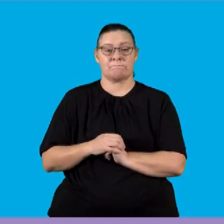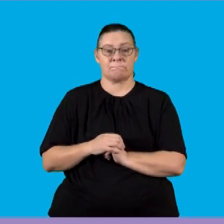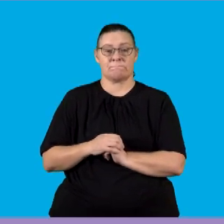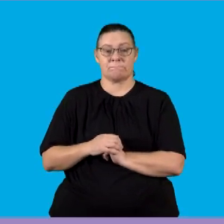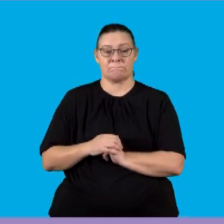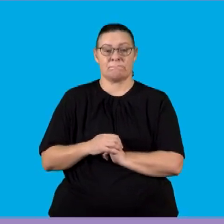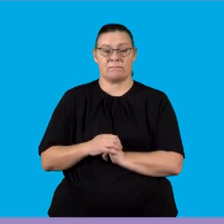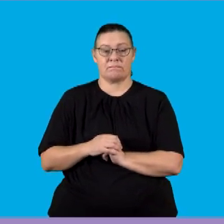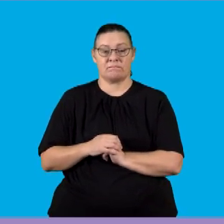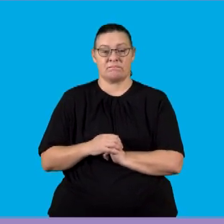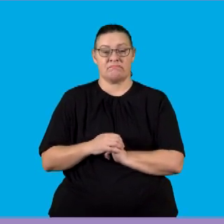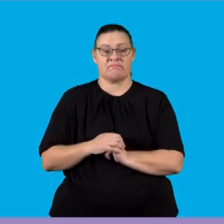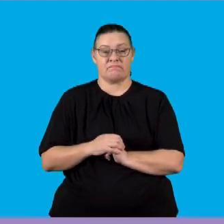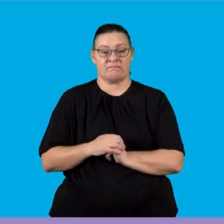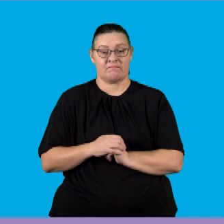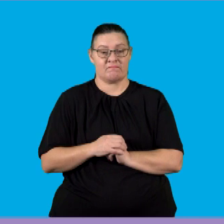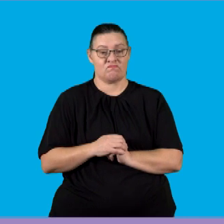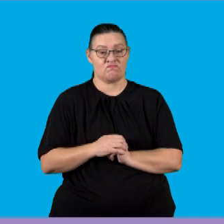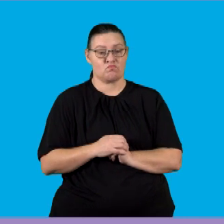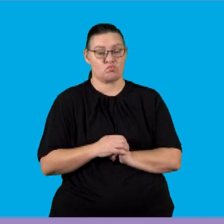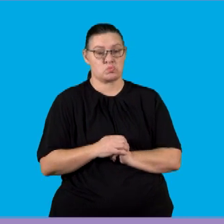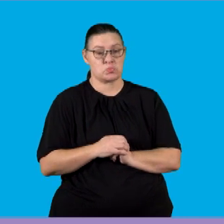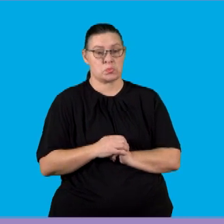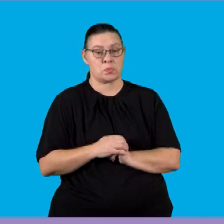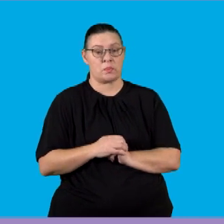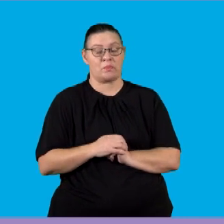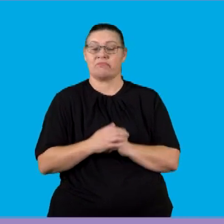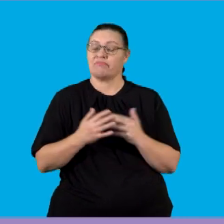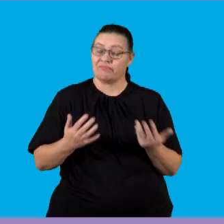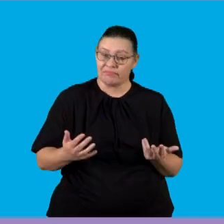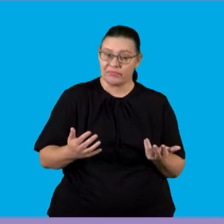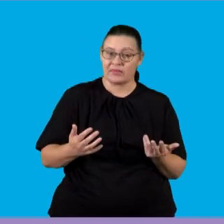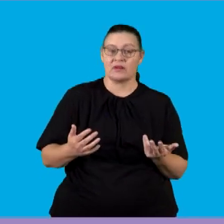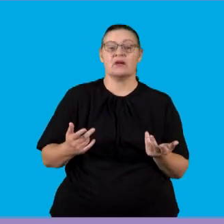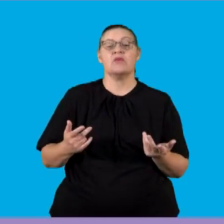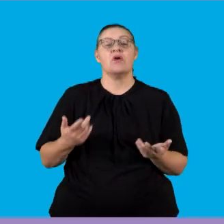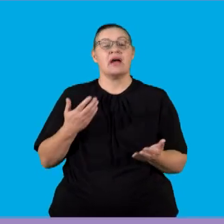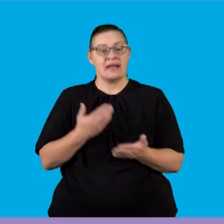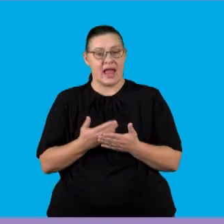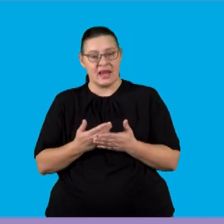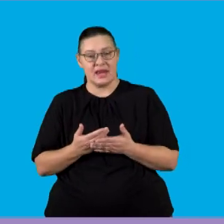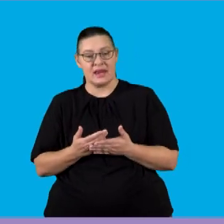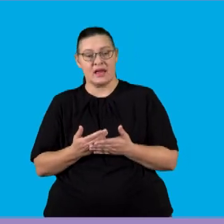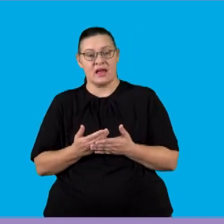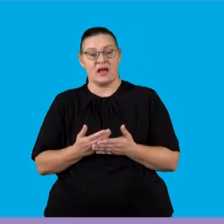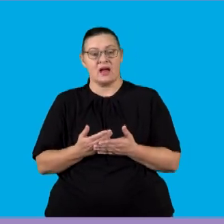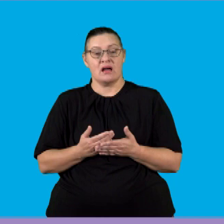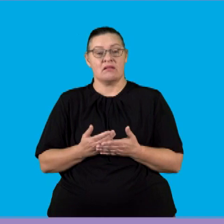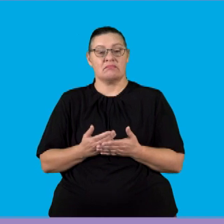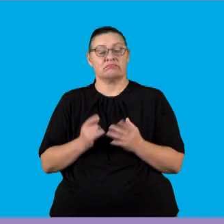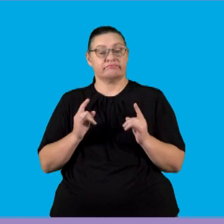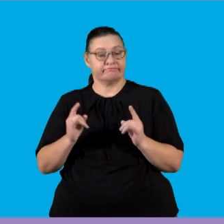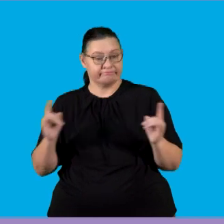10 to the exponent of 5. Now, of course, we can go and expand